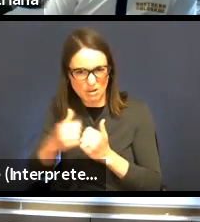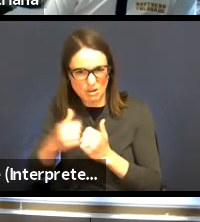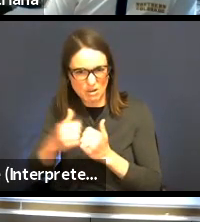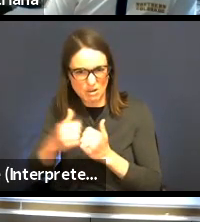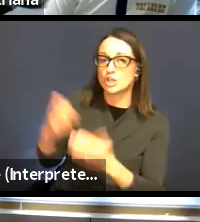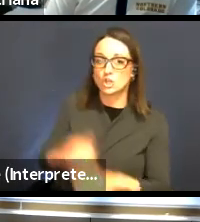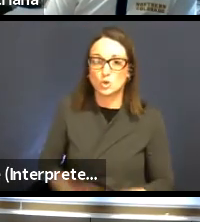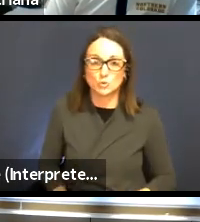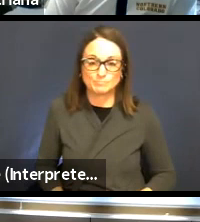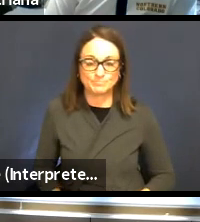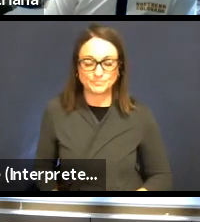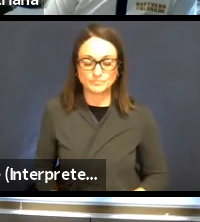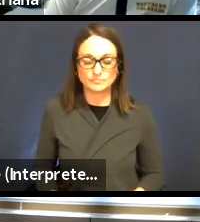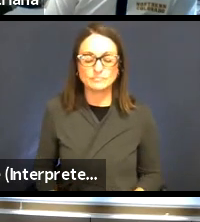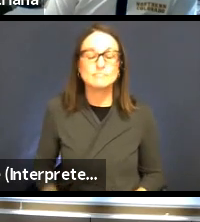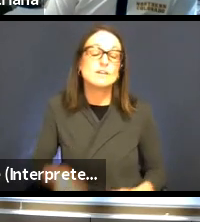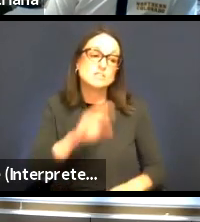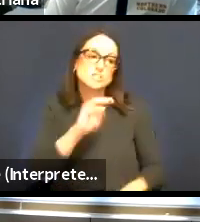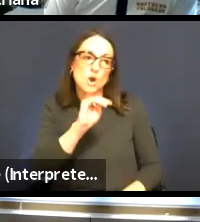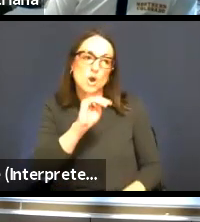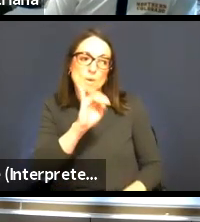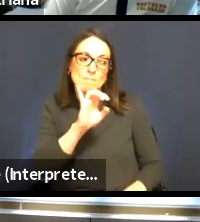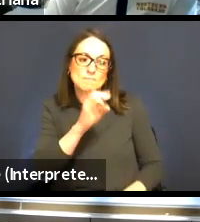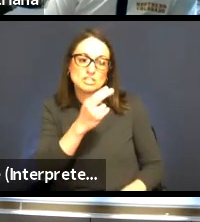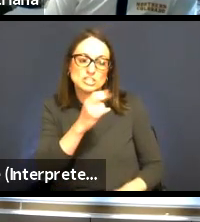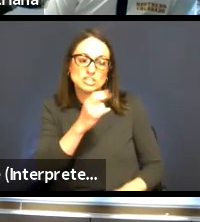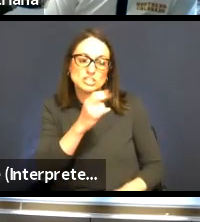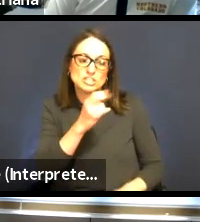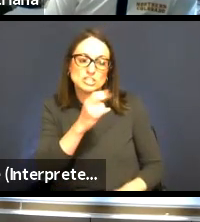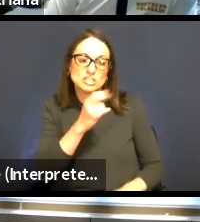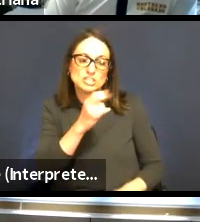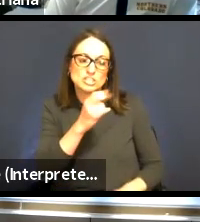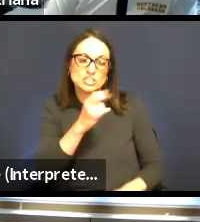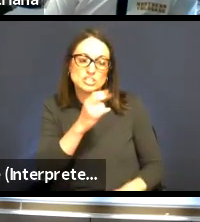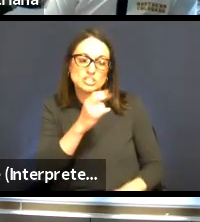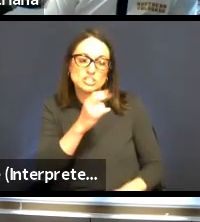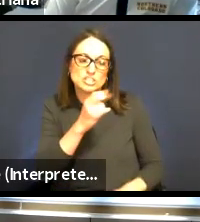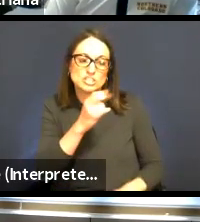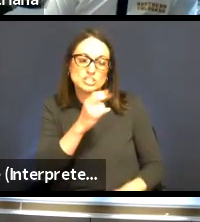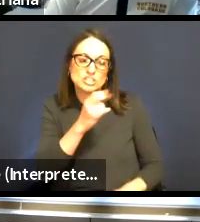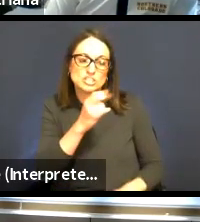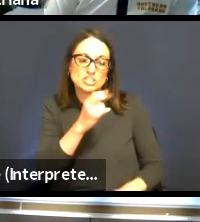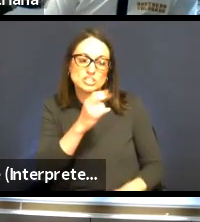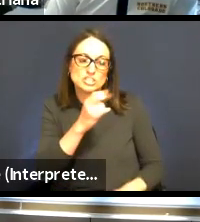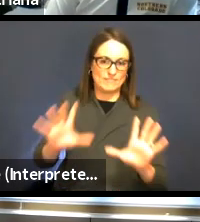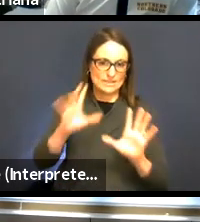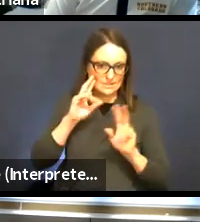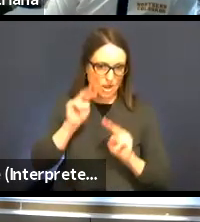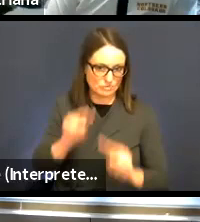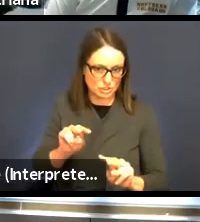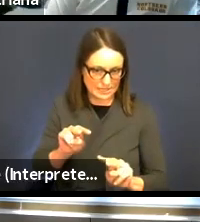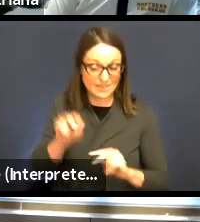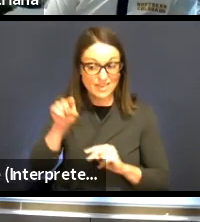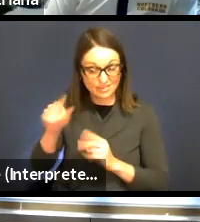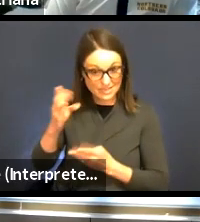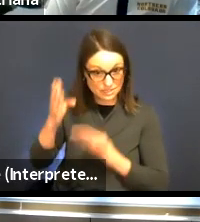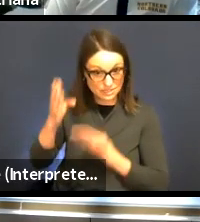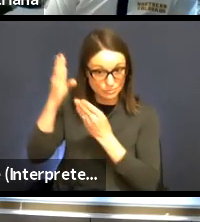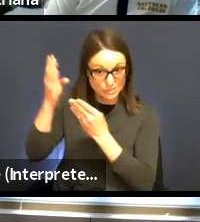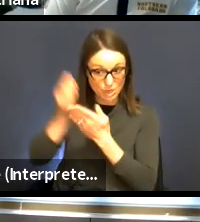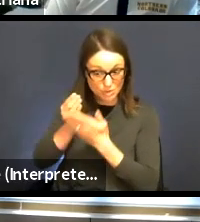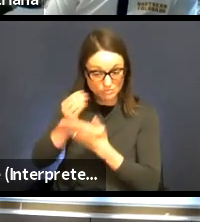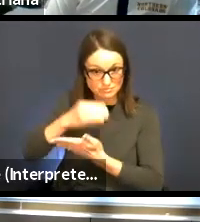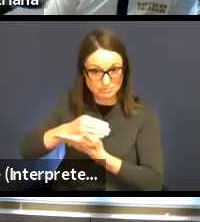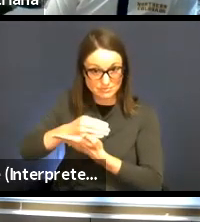So Michelle, thank you. I think I'll make the kind of obvious observation that this kind of proposed budget gets us to an